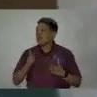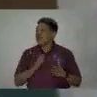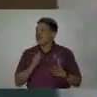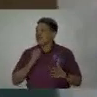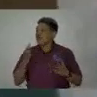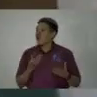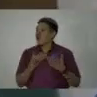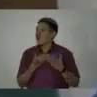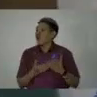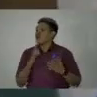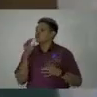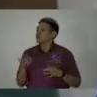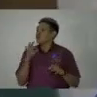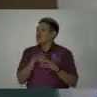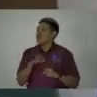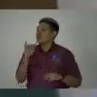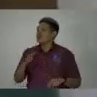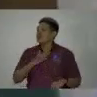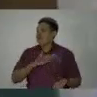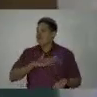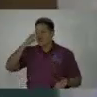or close to an election. That's my opinion.